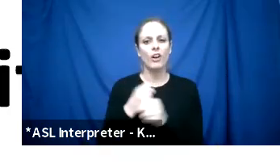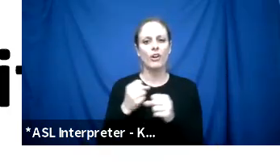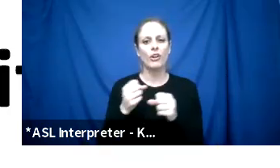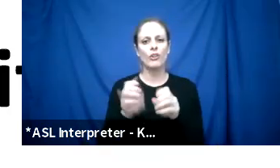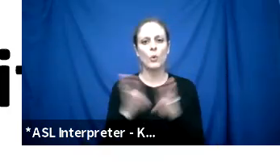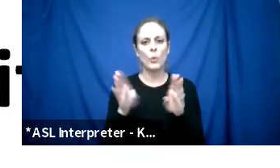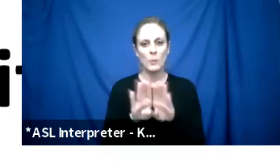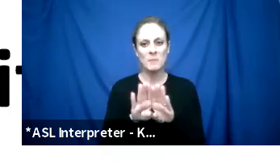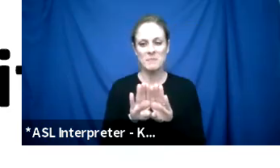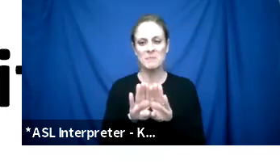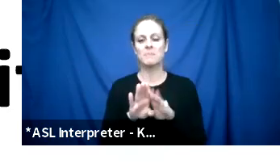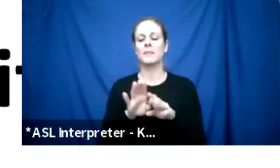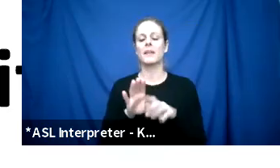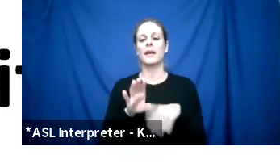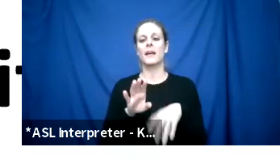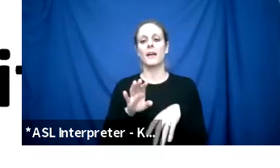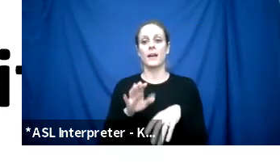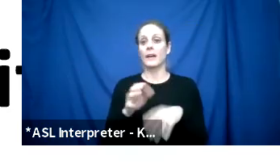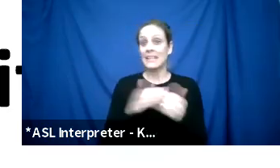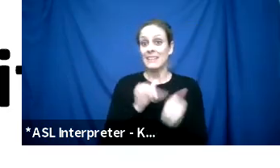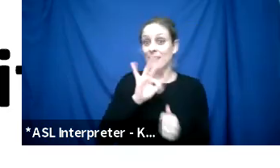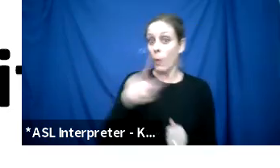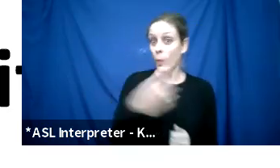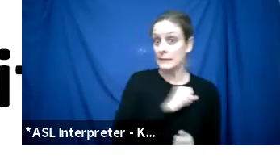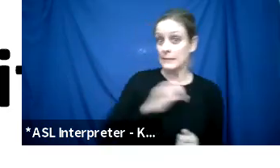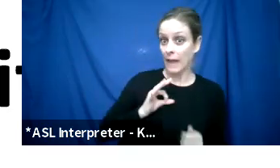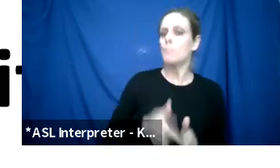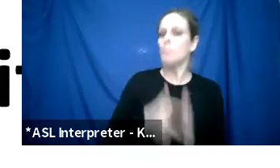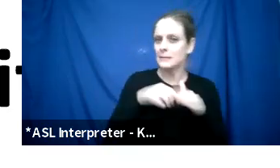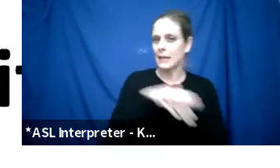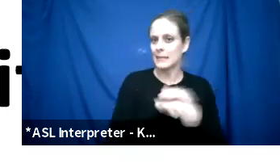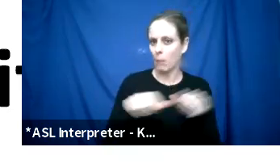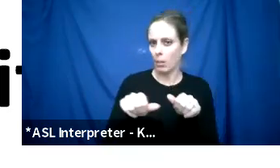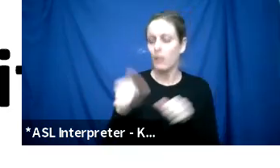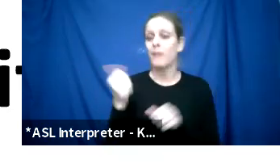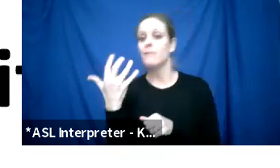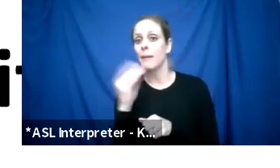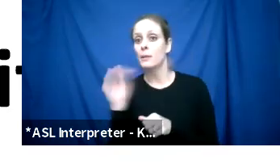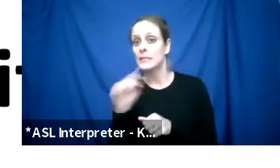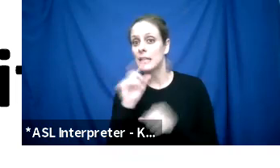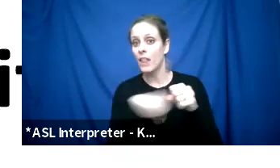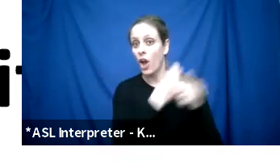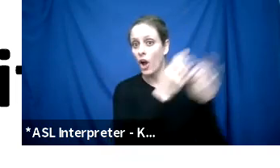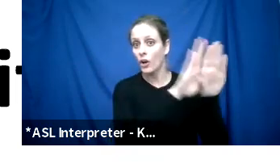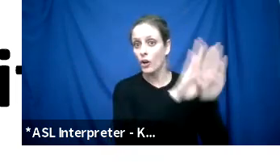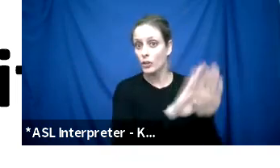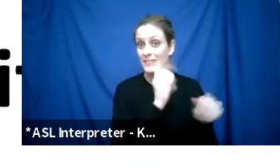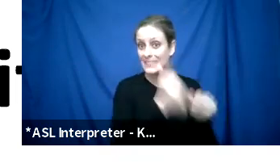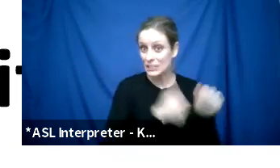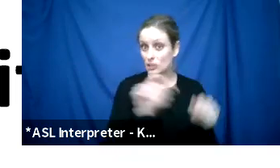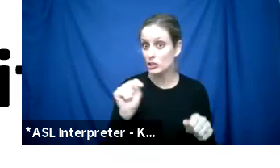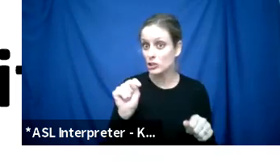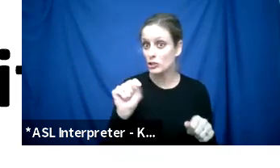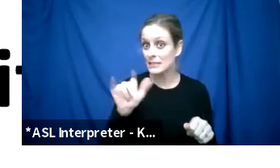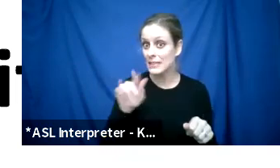required, even if they're only for employees, would still be required to be accessible. 5% of those lockers of each type would be required, and that